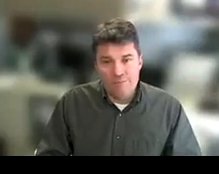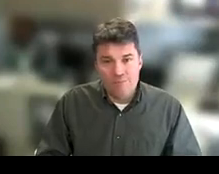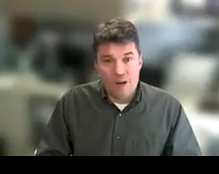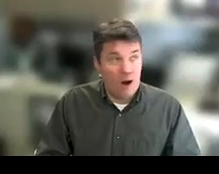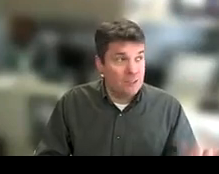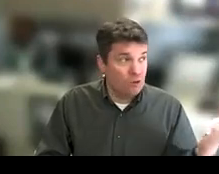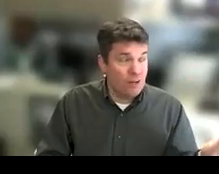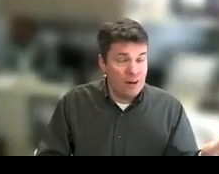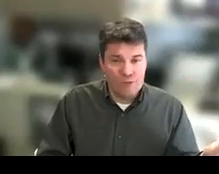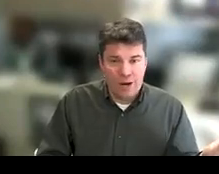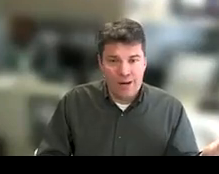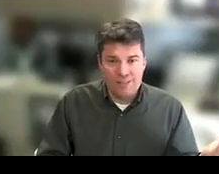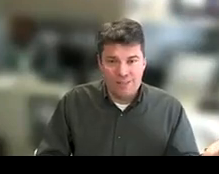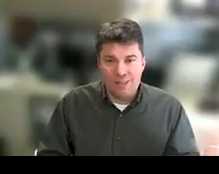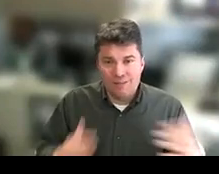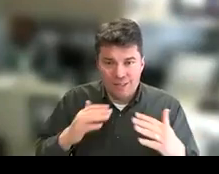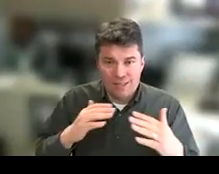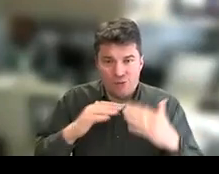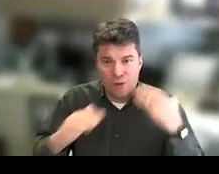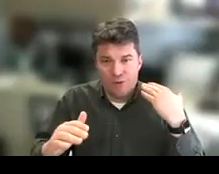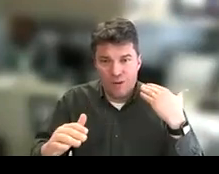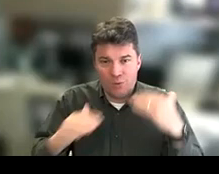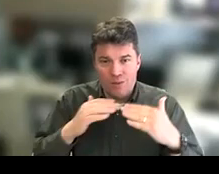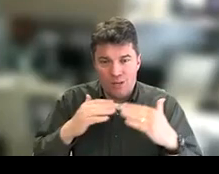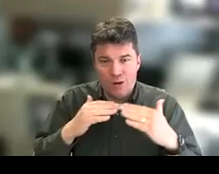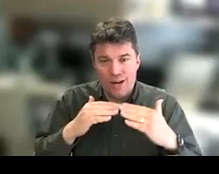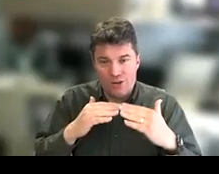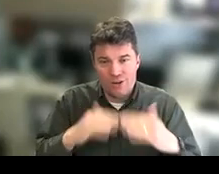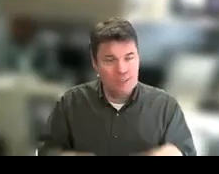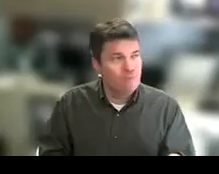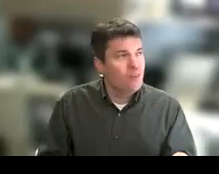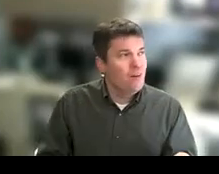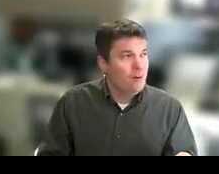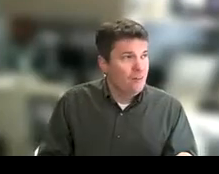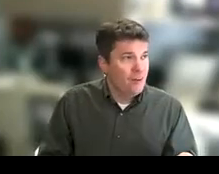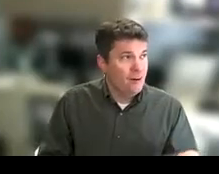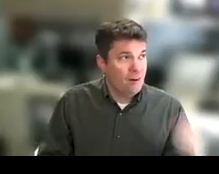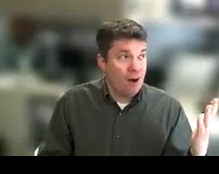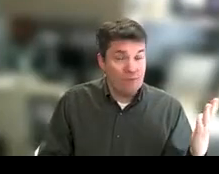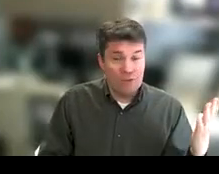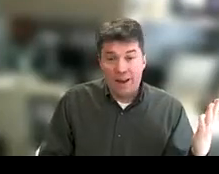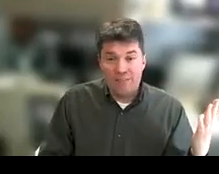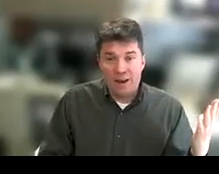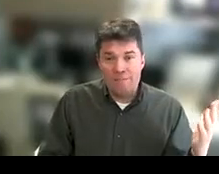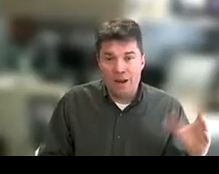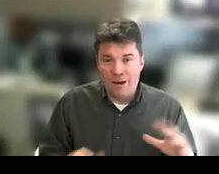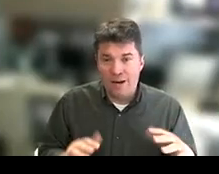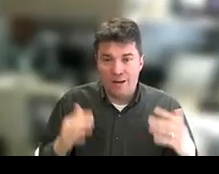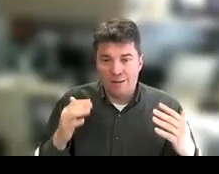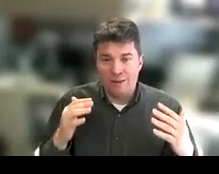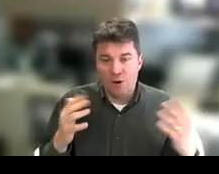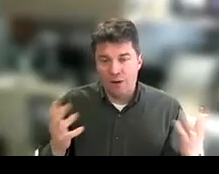obvious cons for the infrared is the disruption between the two connections. The con for the